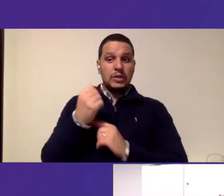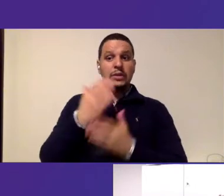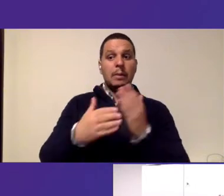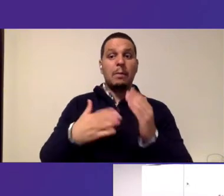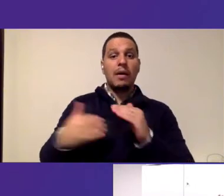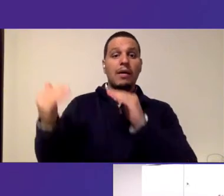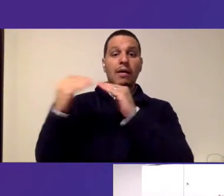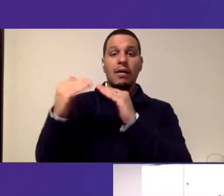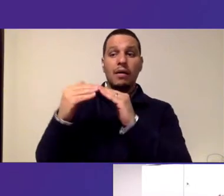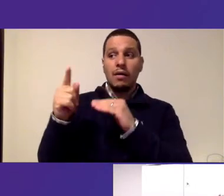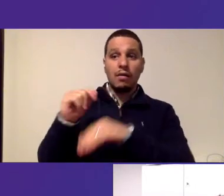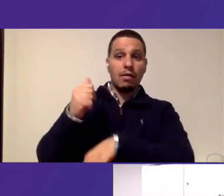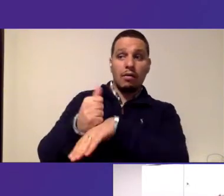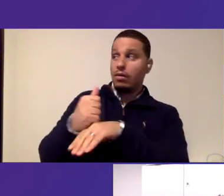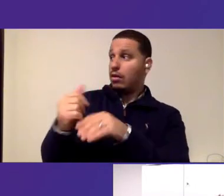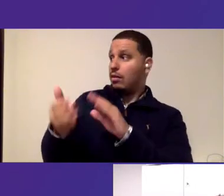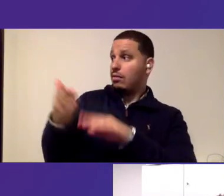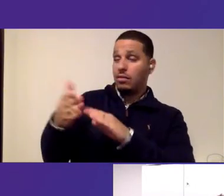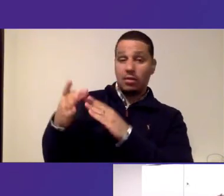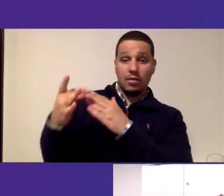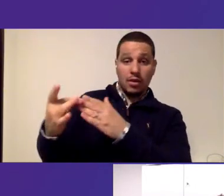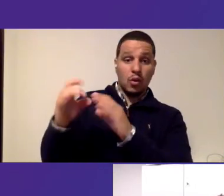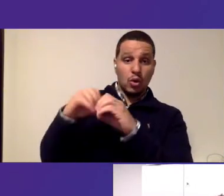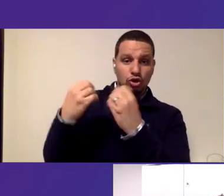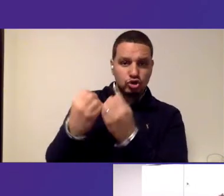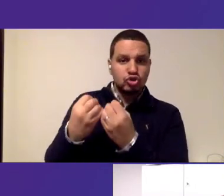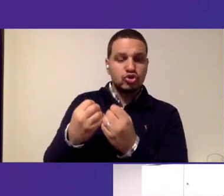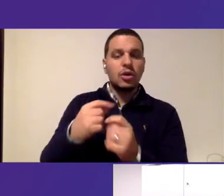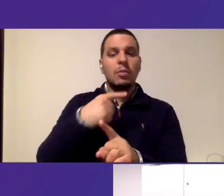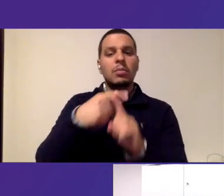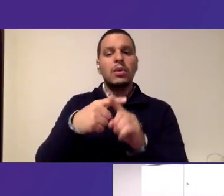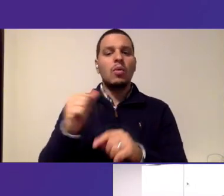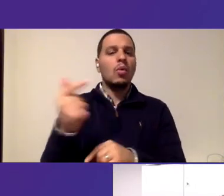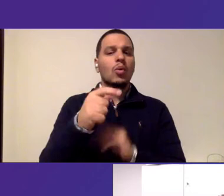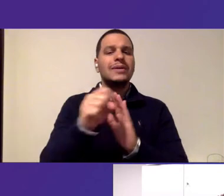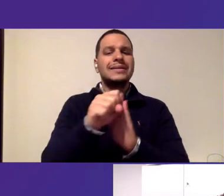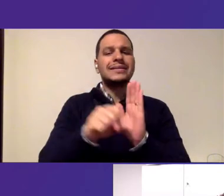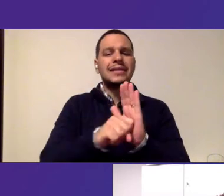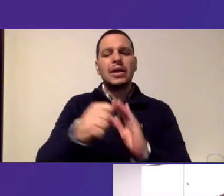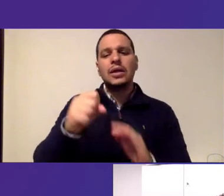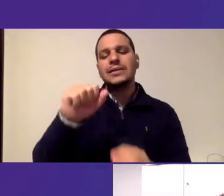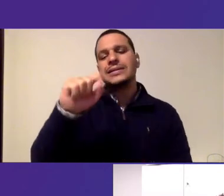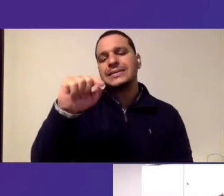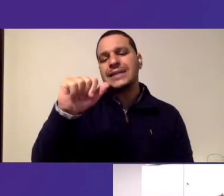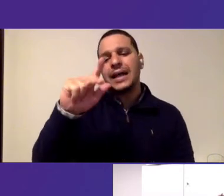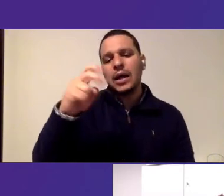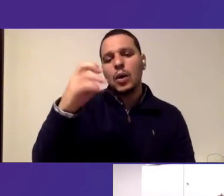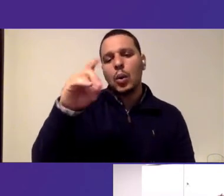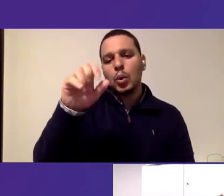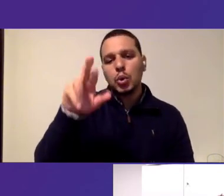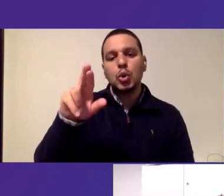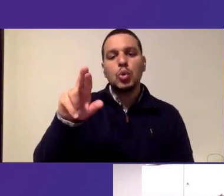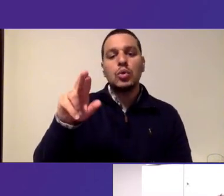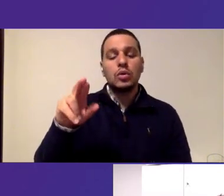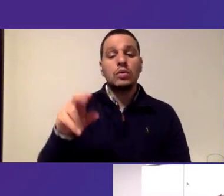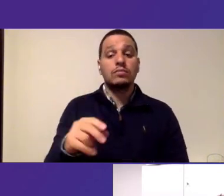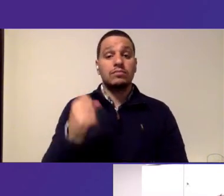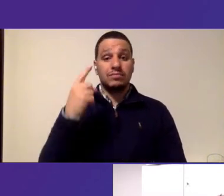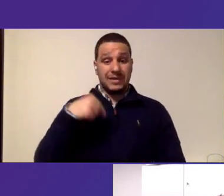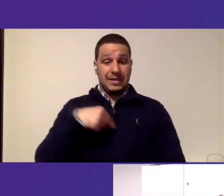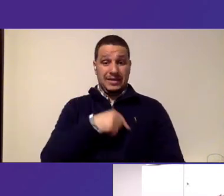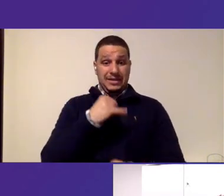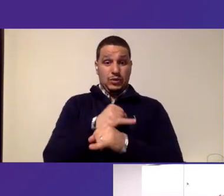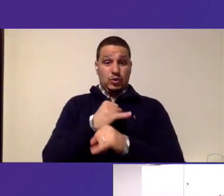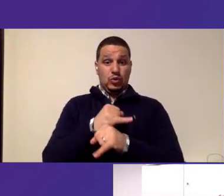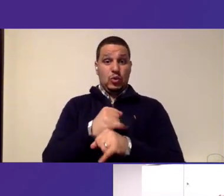of organizations, and across every single stakeholder group in our community. As institutions, we cannot continue